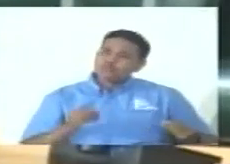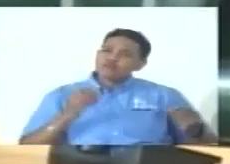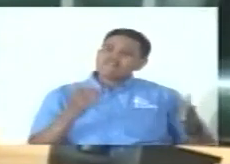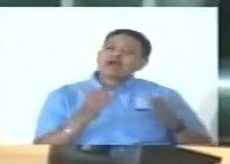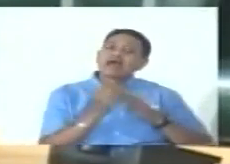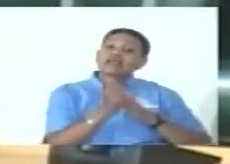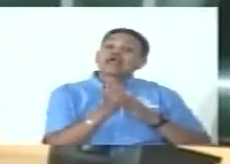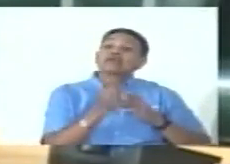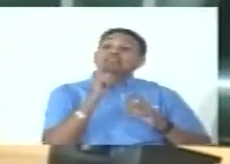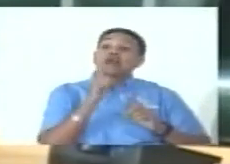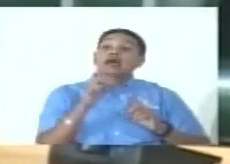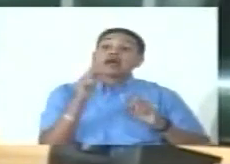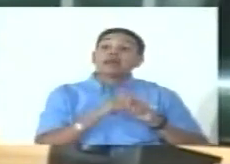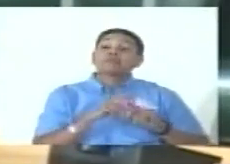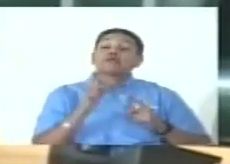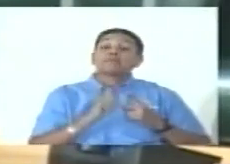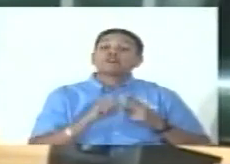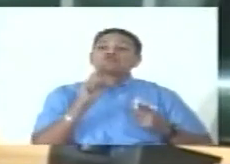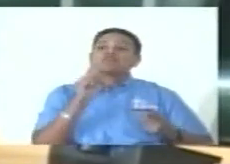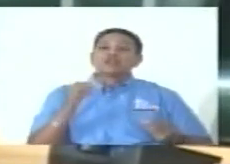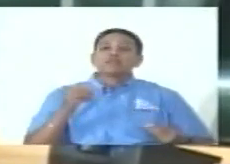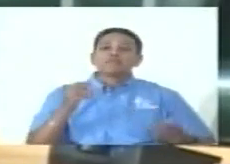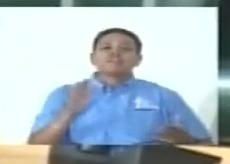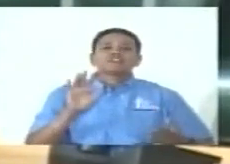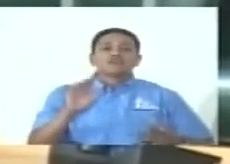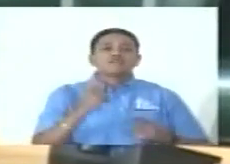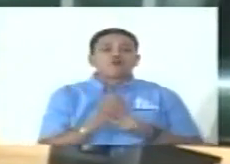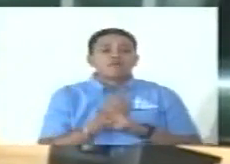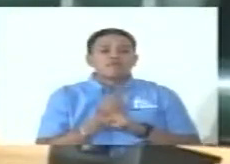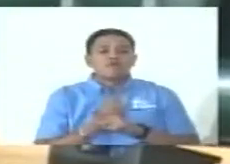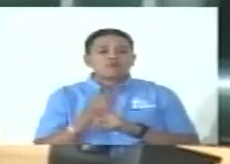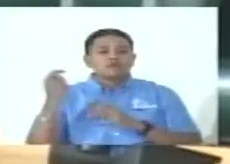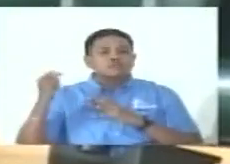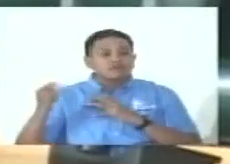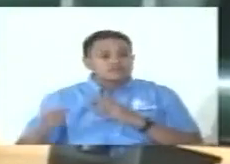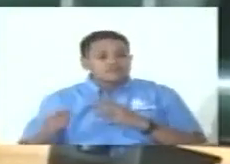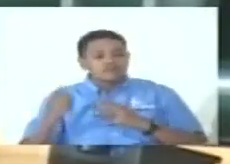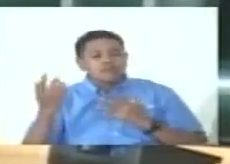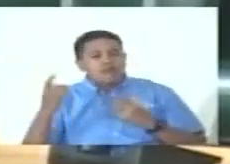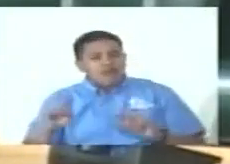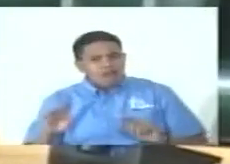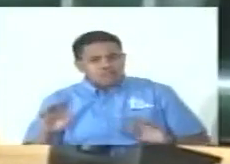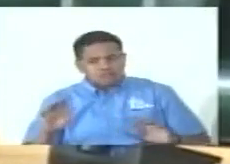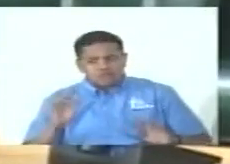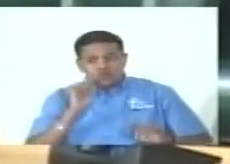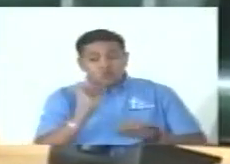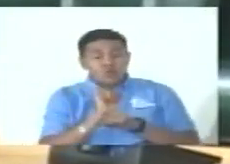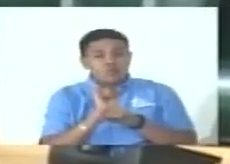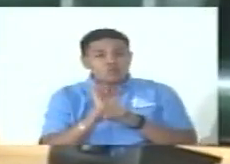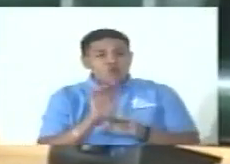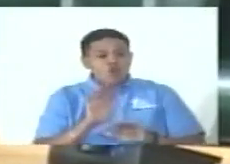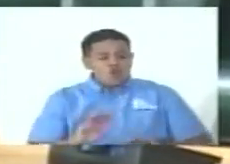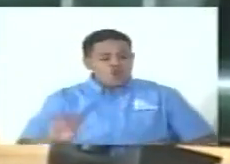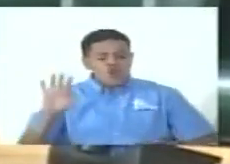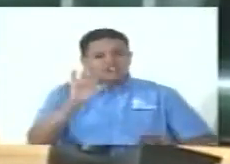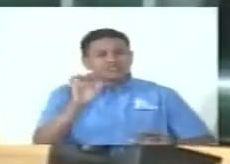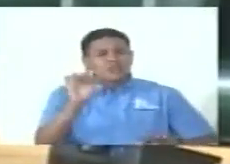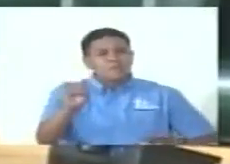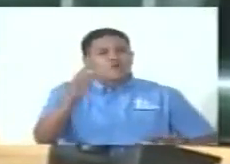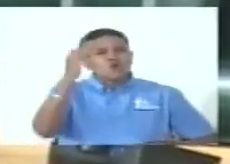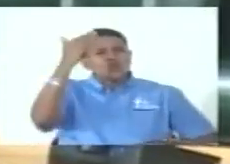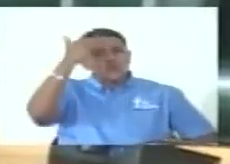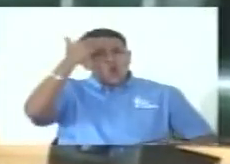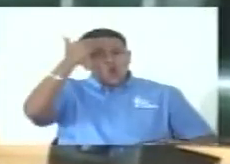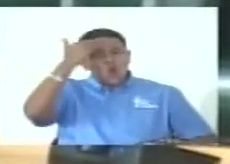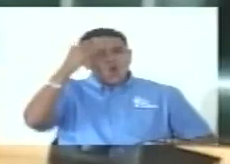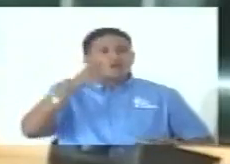on the application and the provisions of the appropriate cases. The workers, sir, they must know